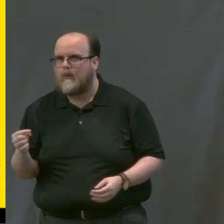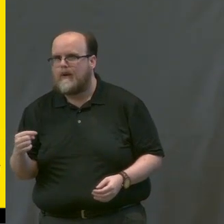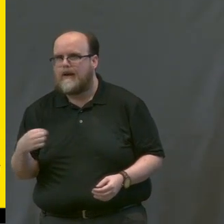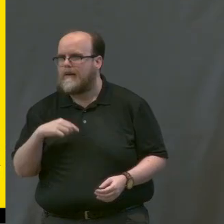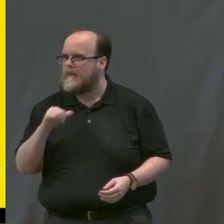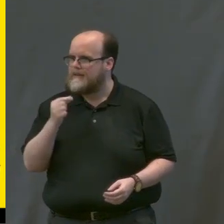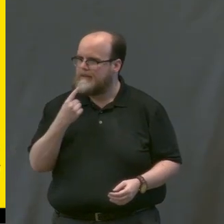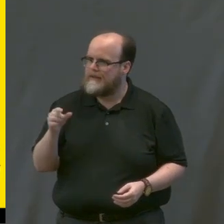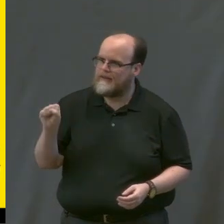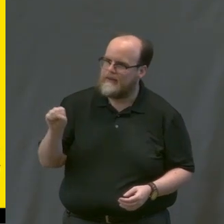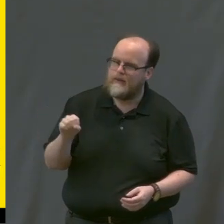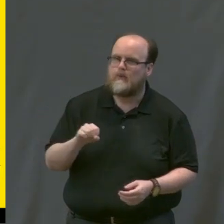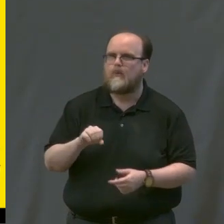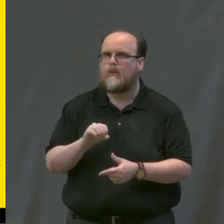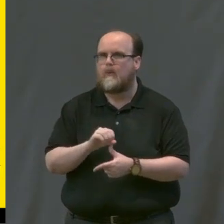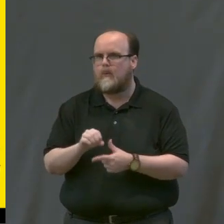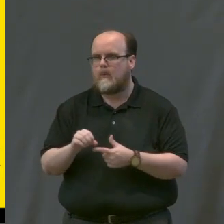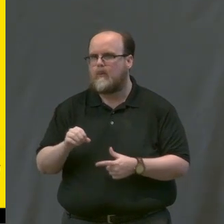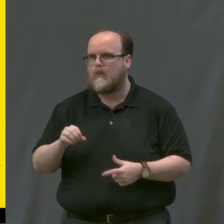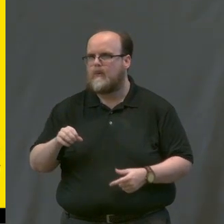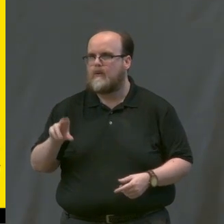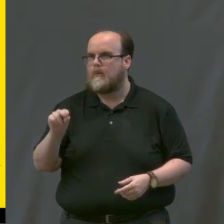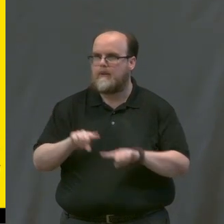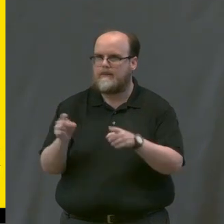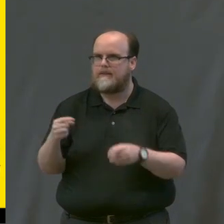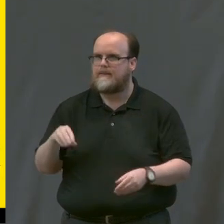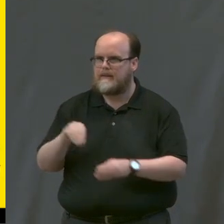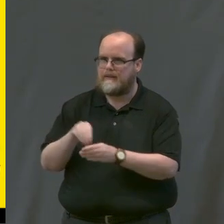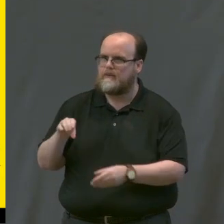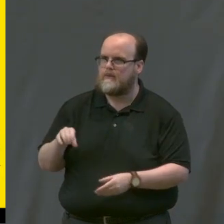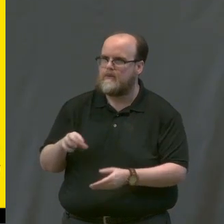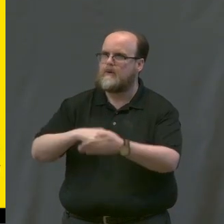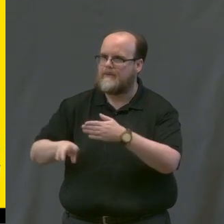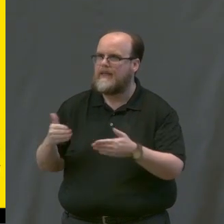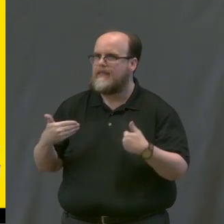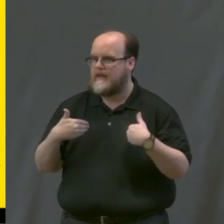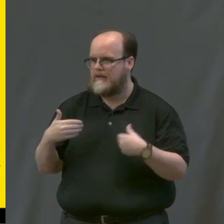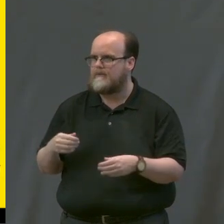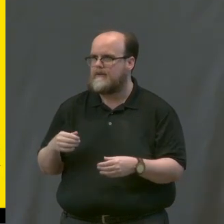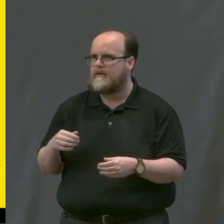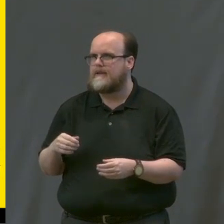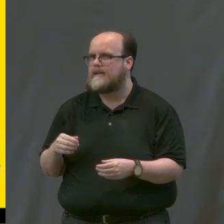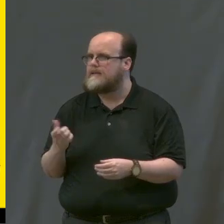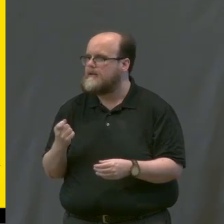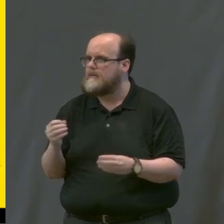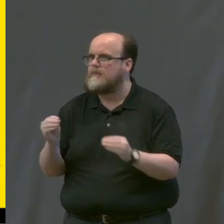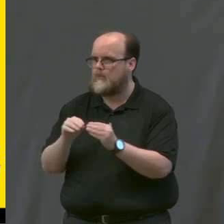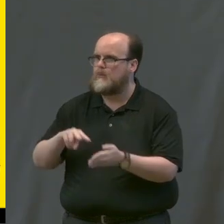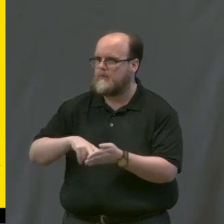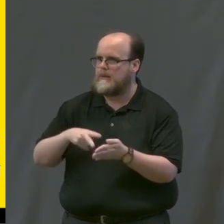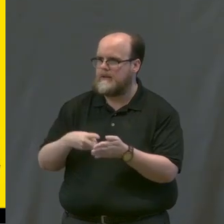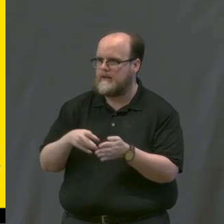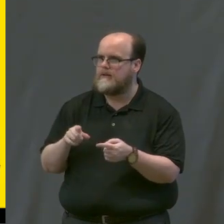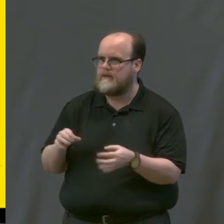no. I will say, though, within the context of Revelation, they do have just a little bit additional meaning to